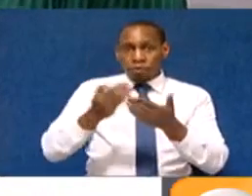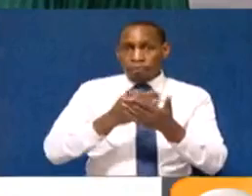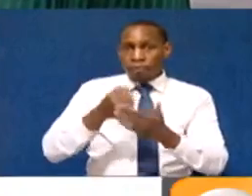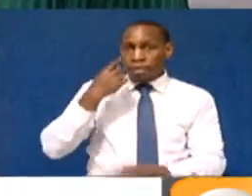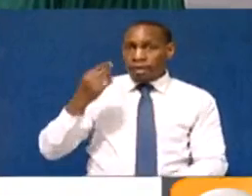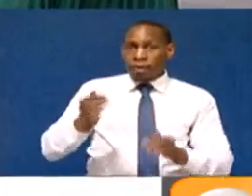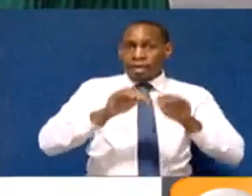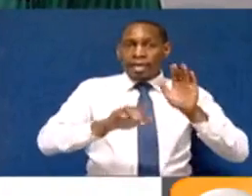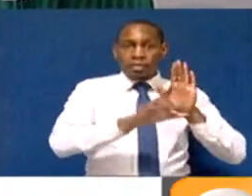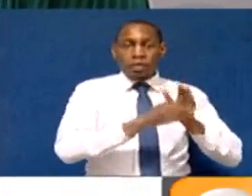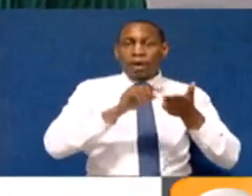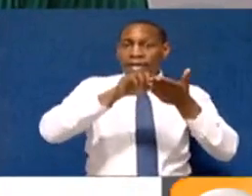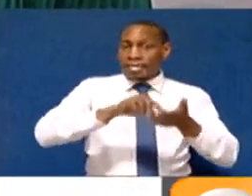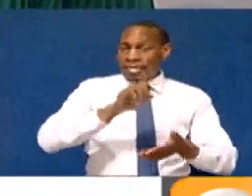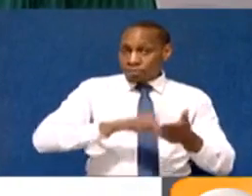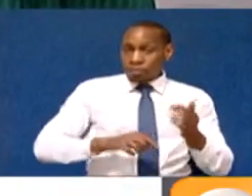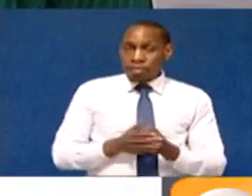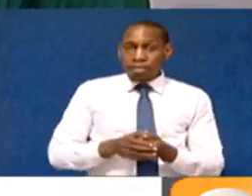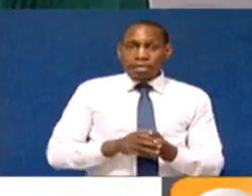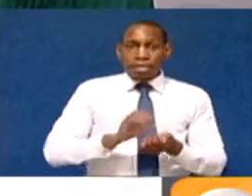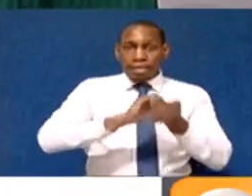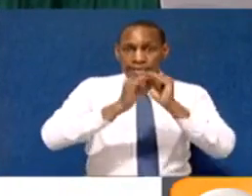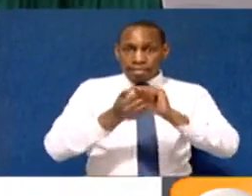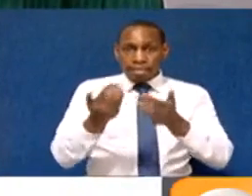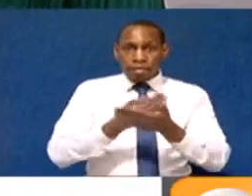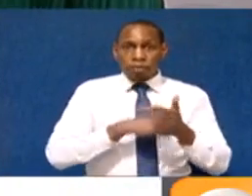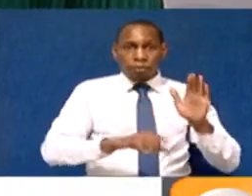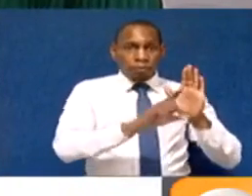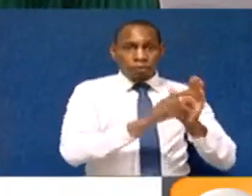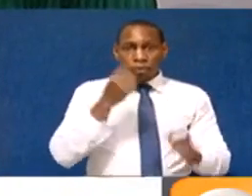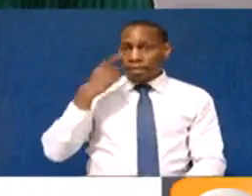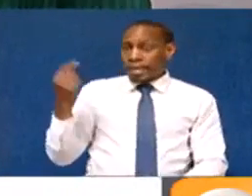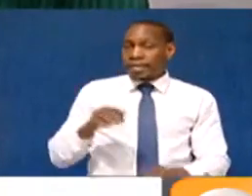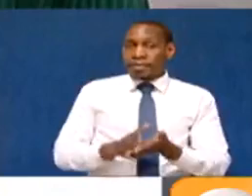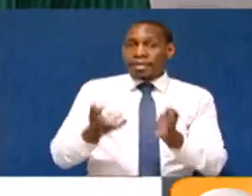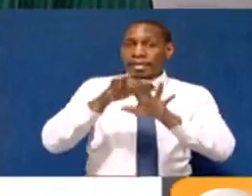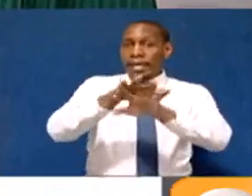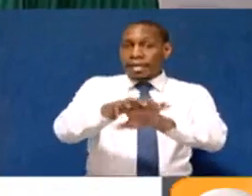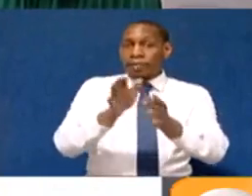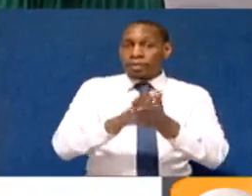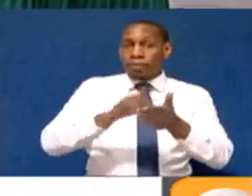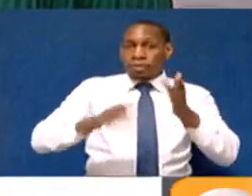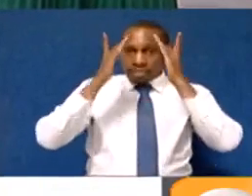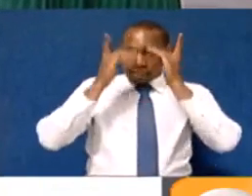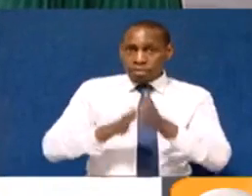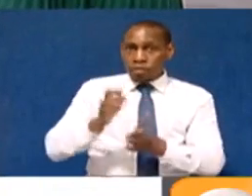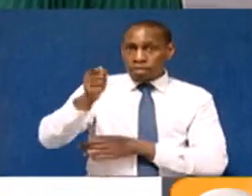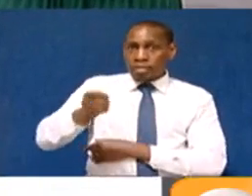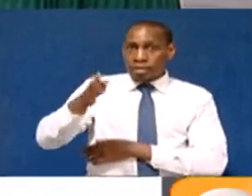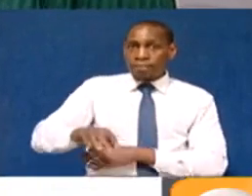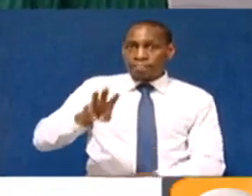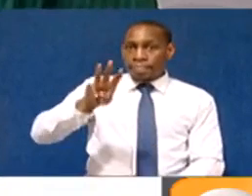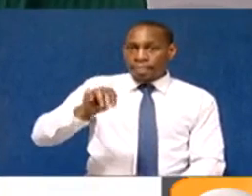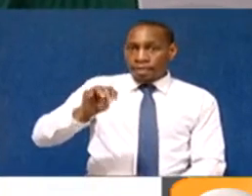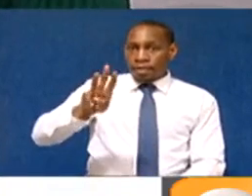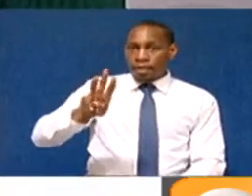Election Act. They're insisting that the amendment to remove this section is to align with a ruling by Justice Chacha